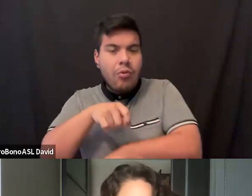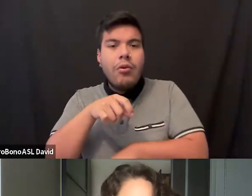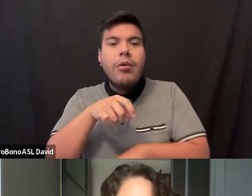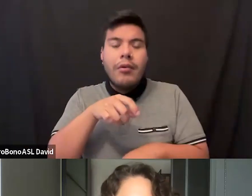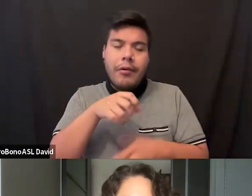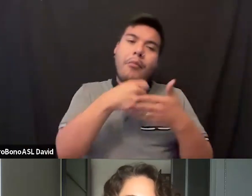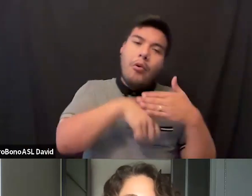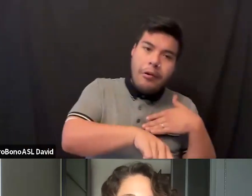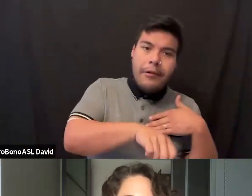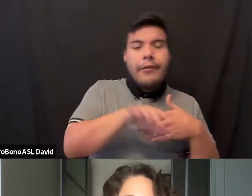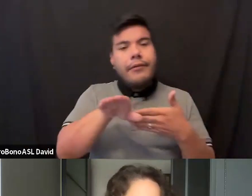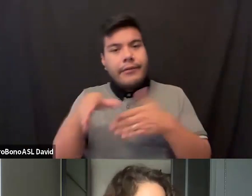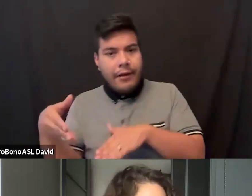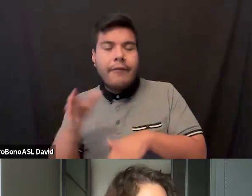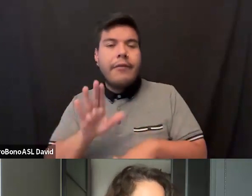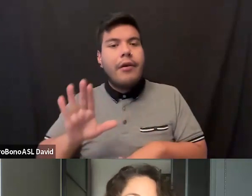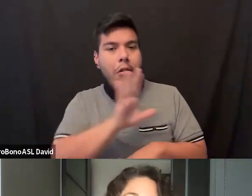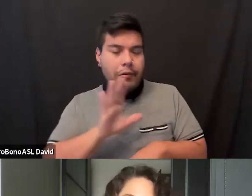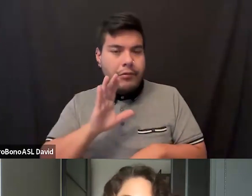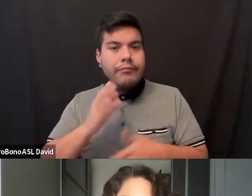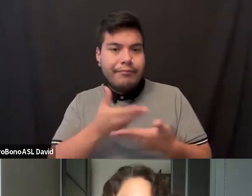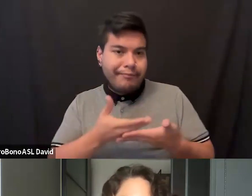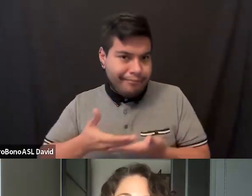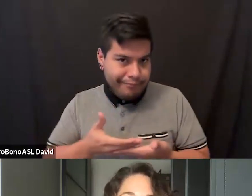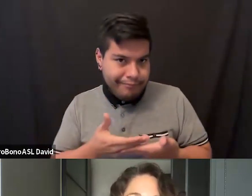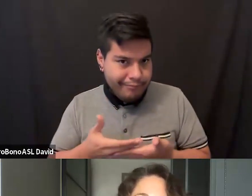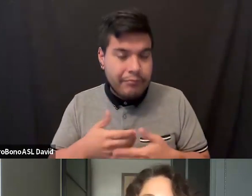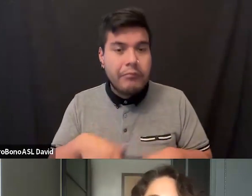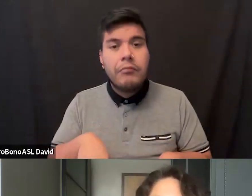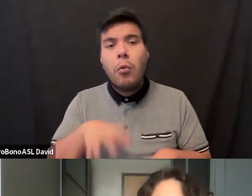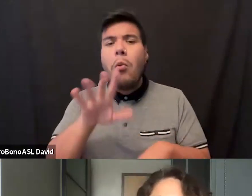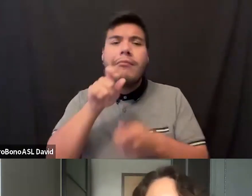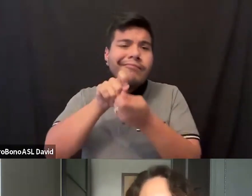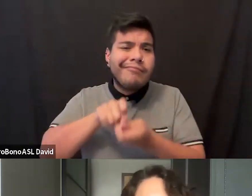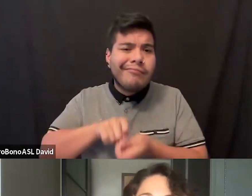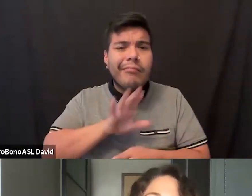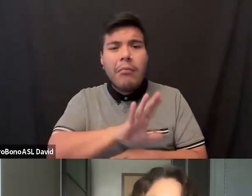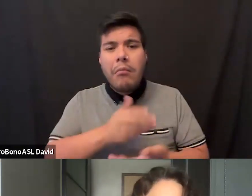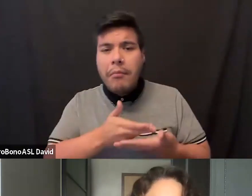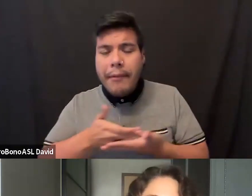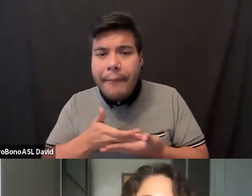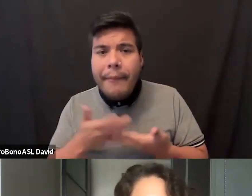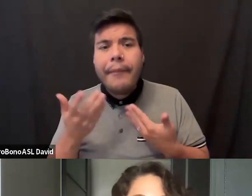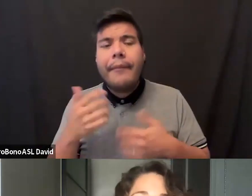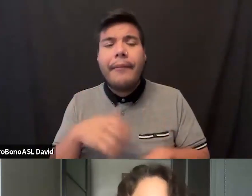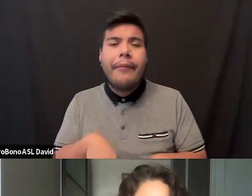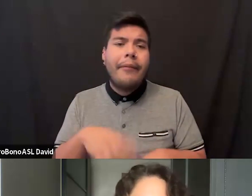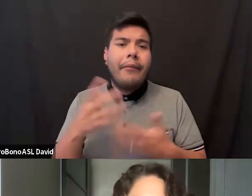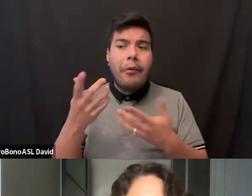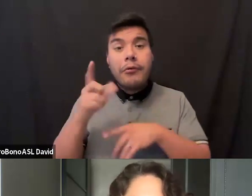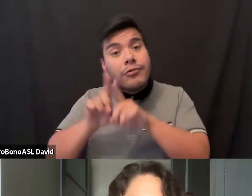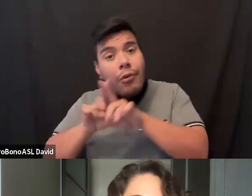death of their babies, or with the feet of the baby, or with the star, because the name of the baby was Estrela,